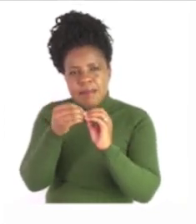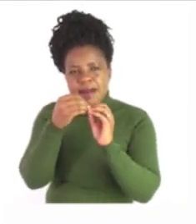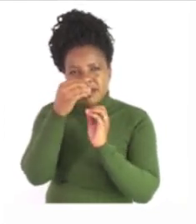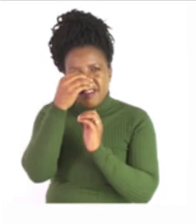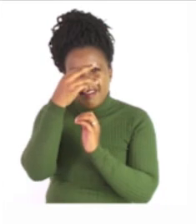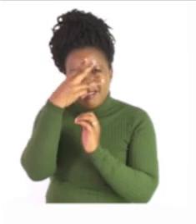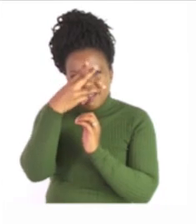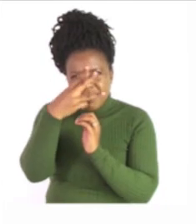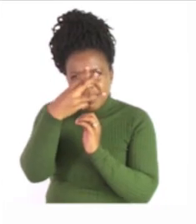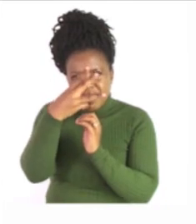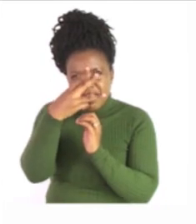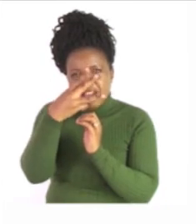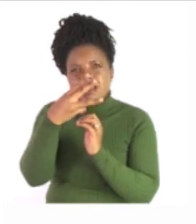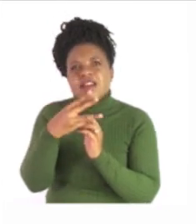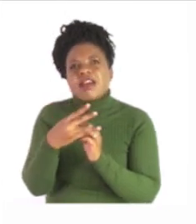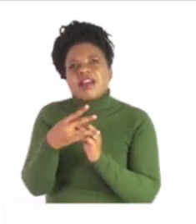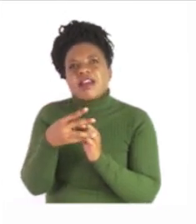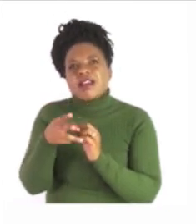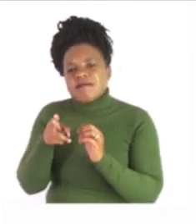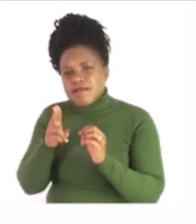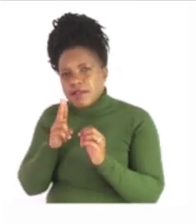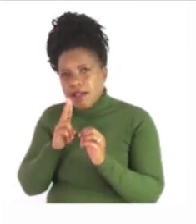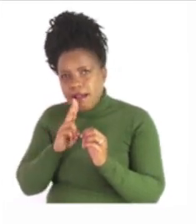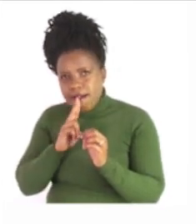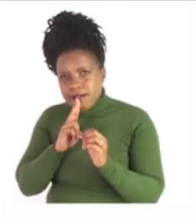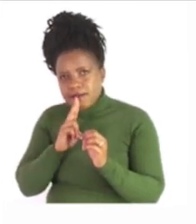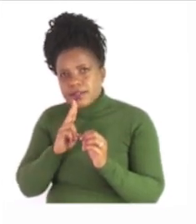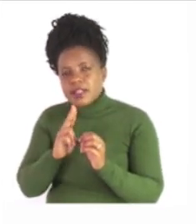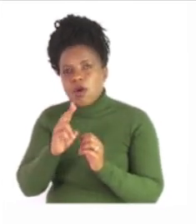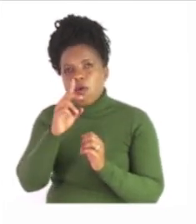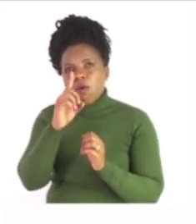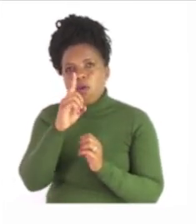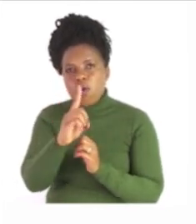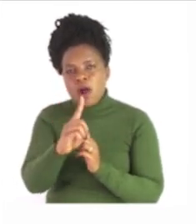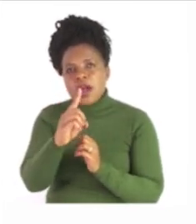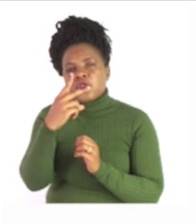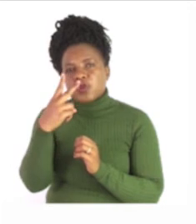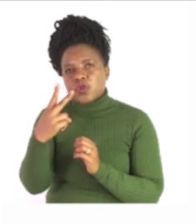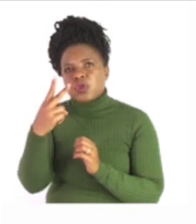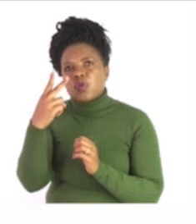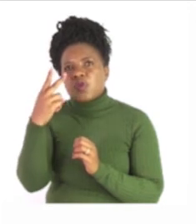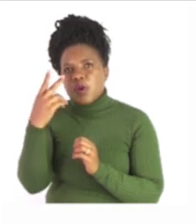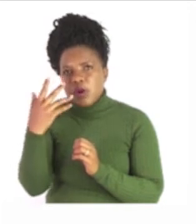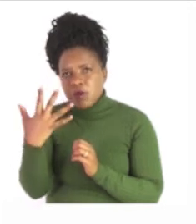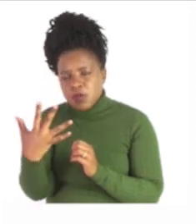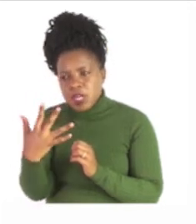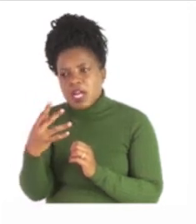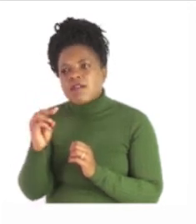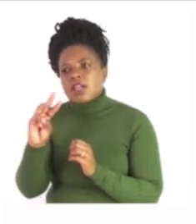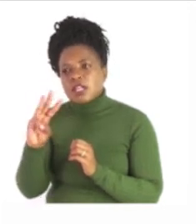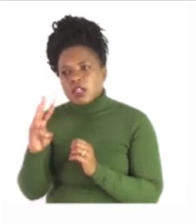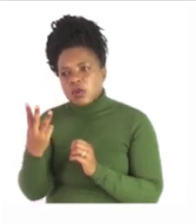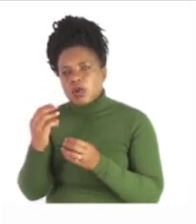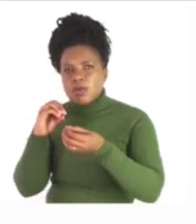is also power. There is also the base, which is 5, and the product or the cube number, which is 125.